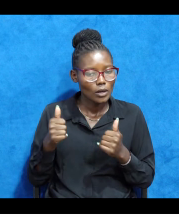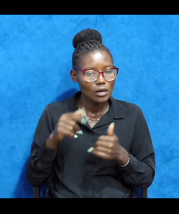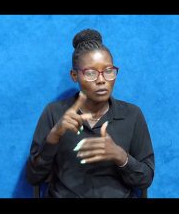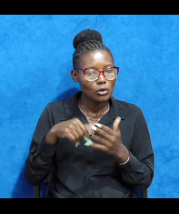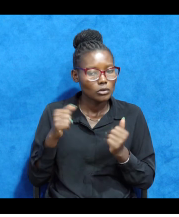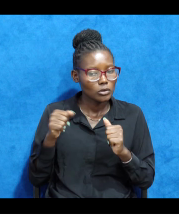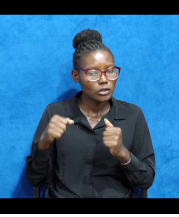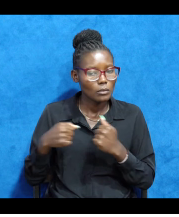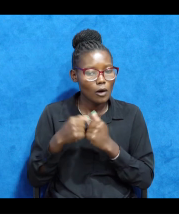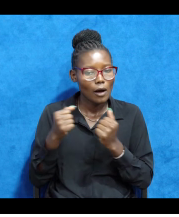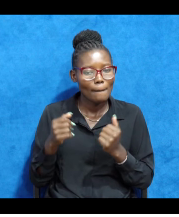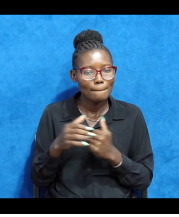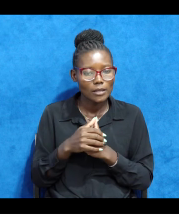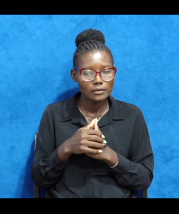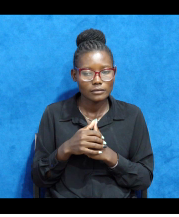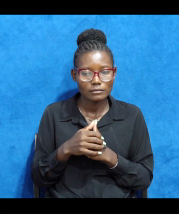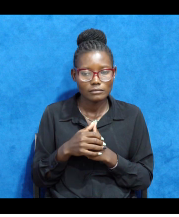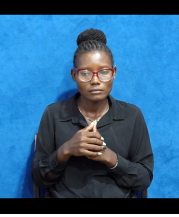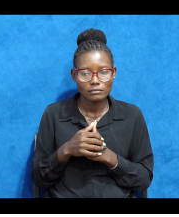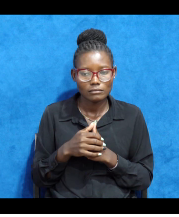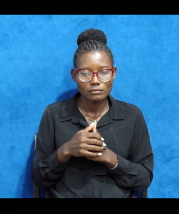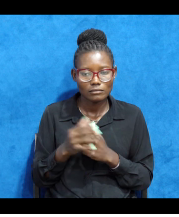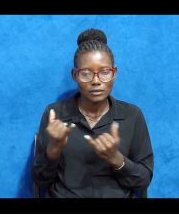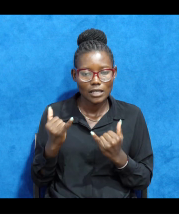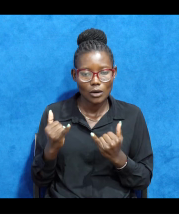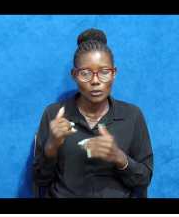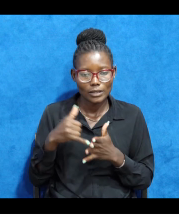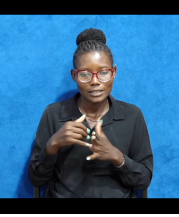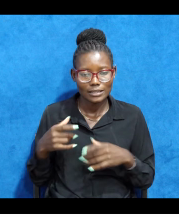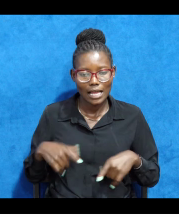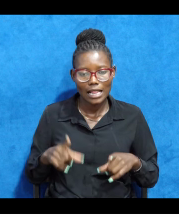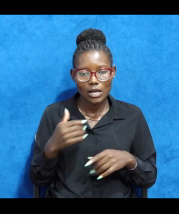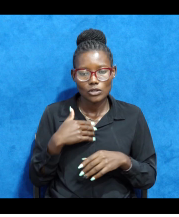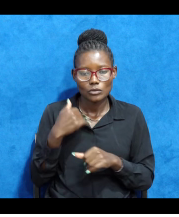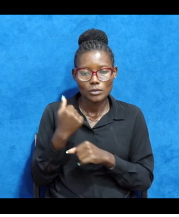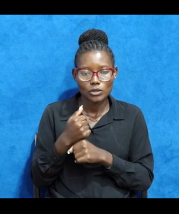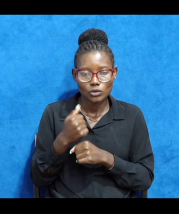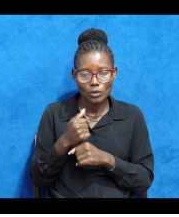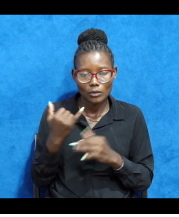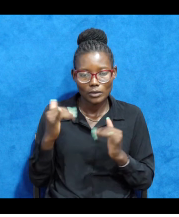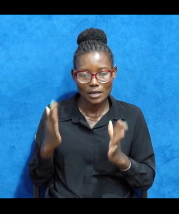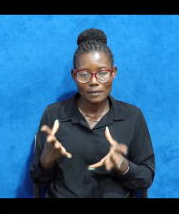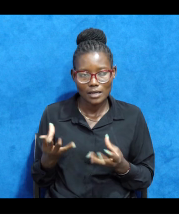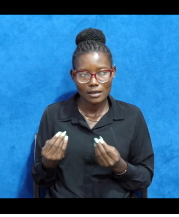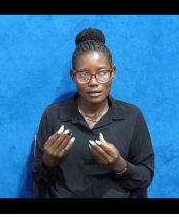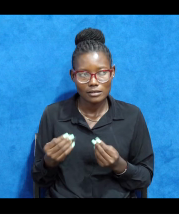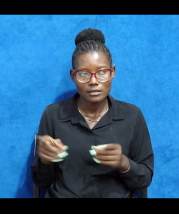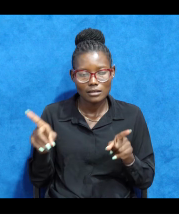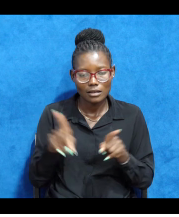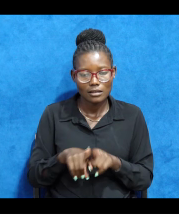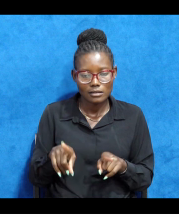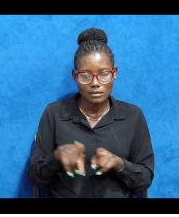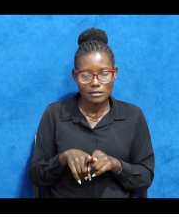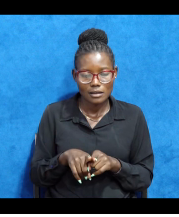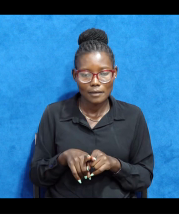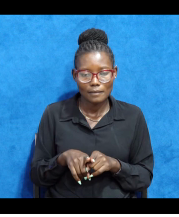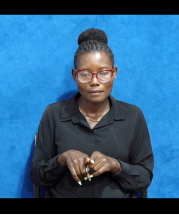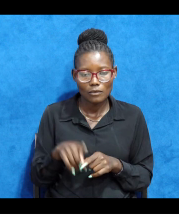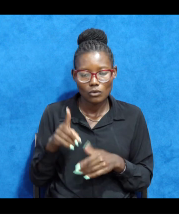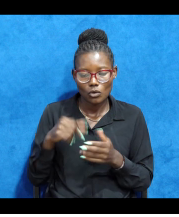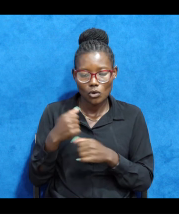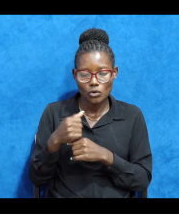who really just isn't getting their sprint mechanics down, they just can't quite get that torso angle. If I have them run with a sled,